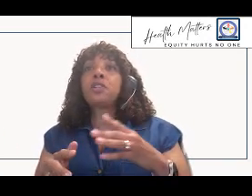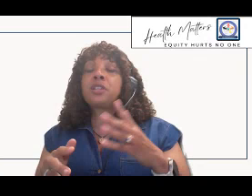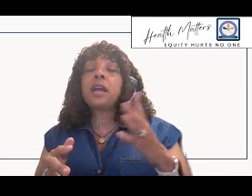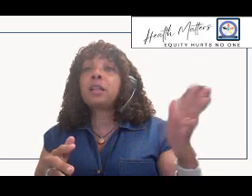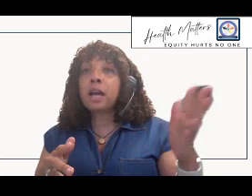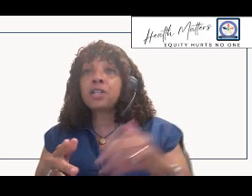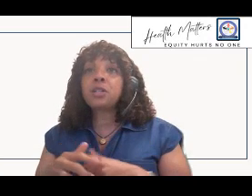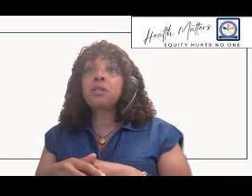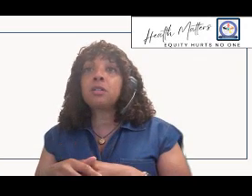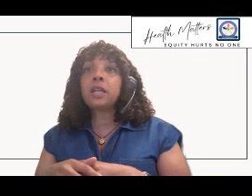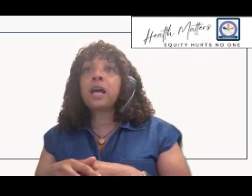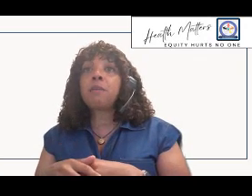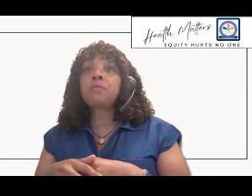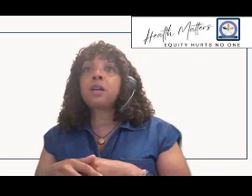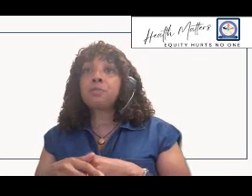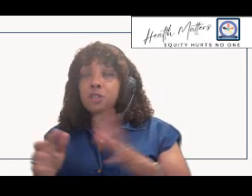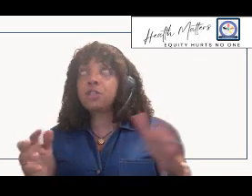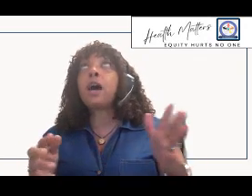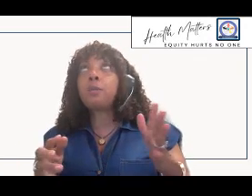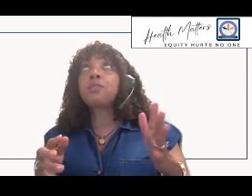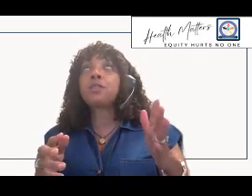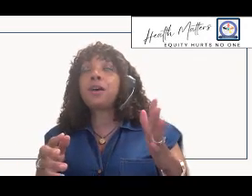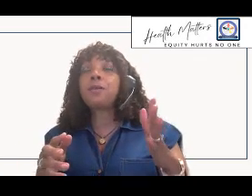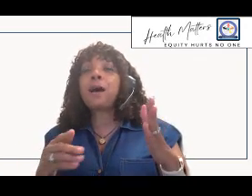for gynecological and